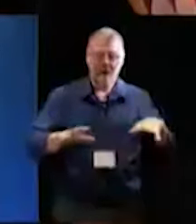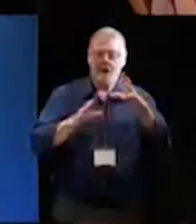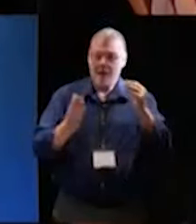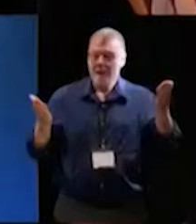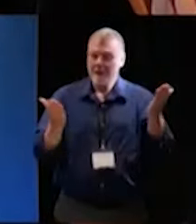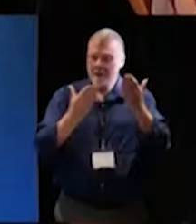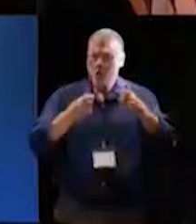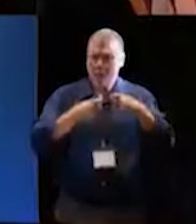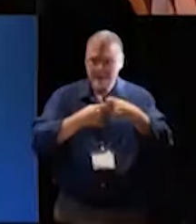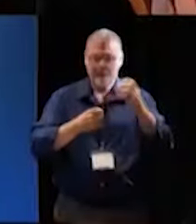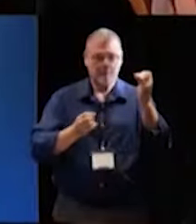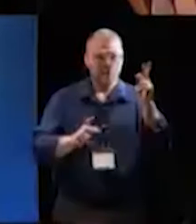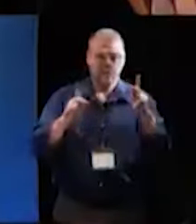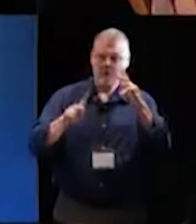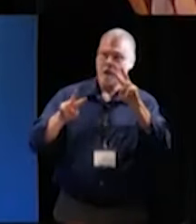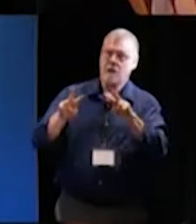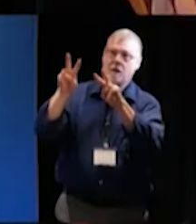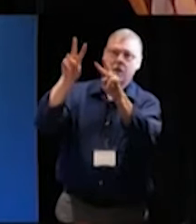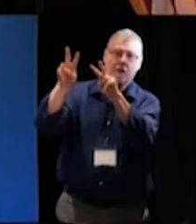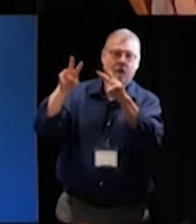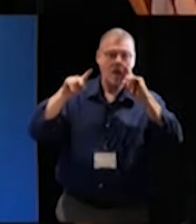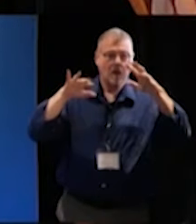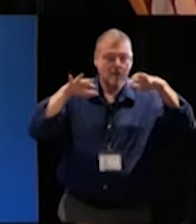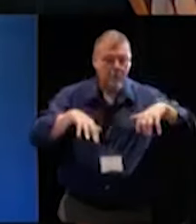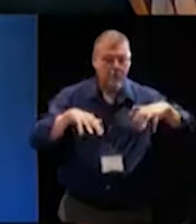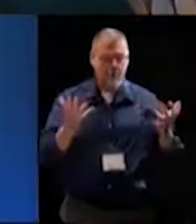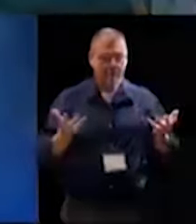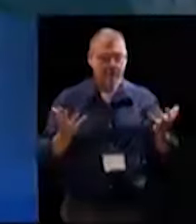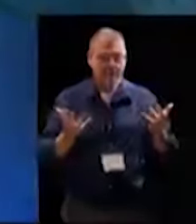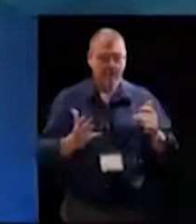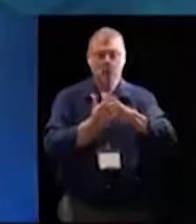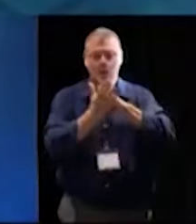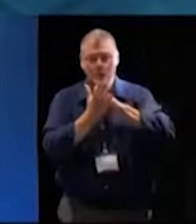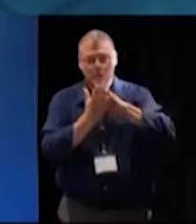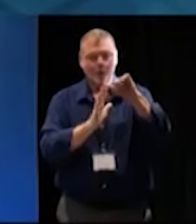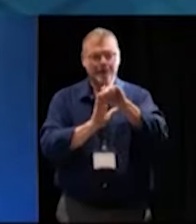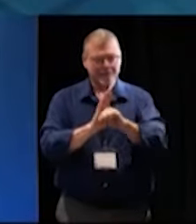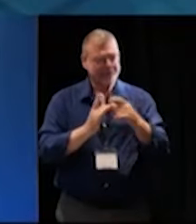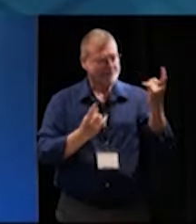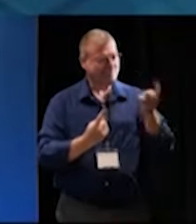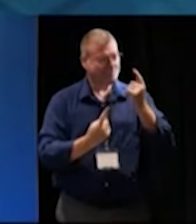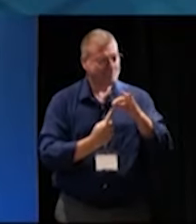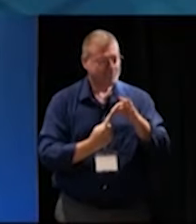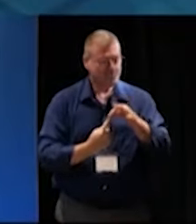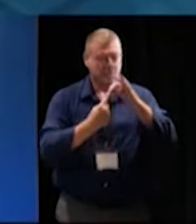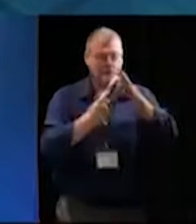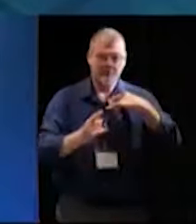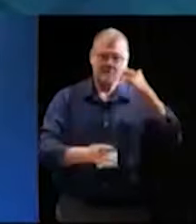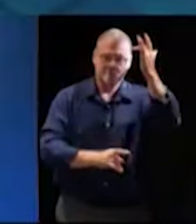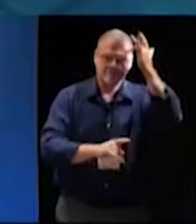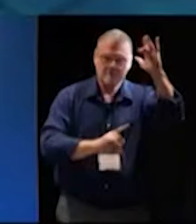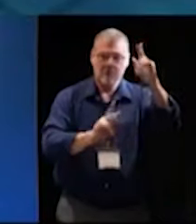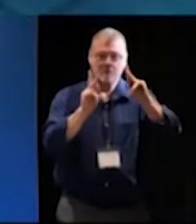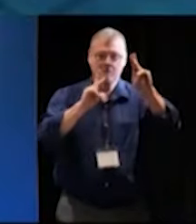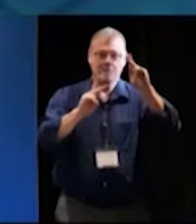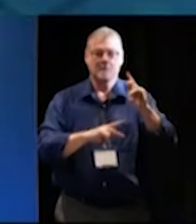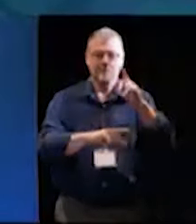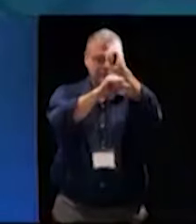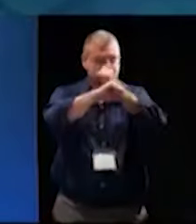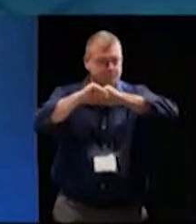many places looked in awe at us at that time that, wow, New York has something special. They have the smartest people, the innovators, the risk